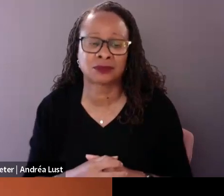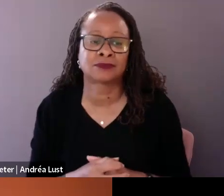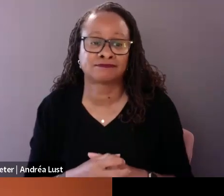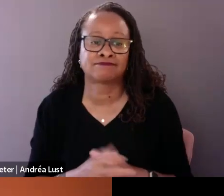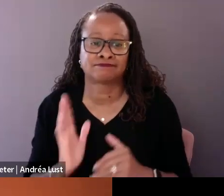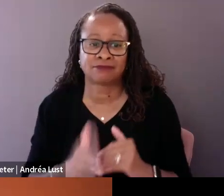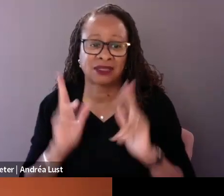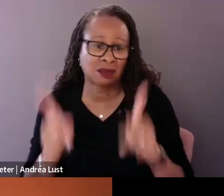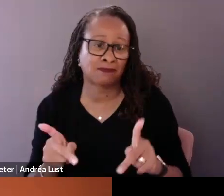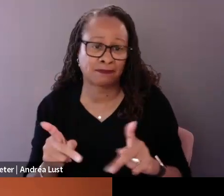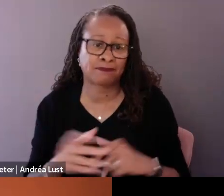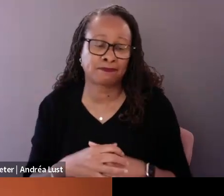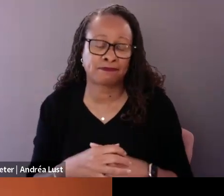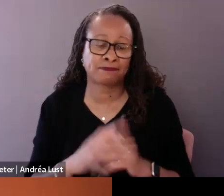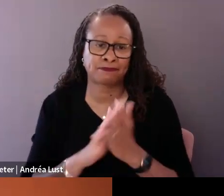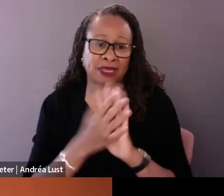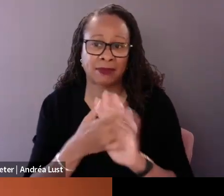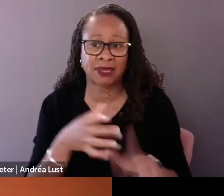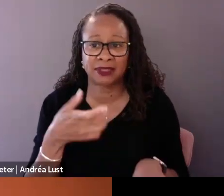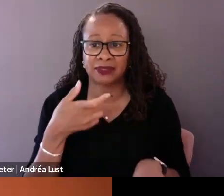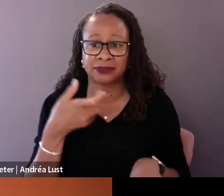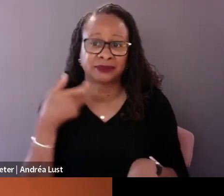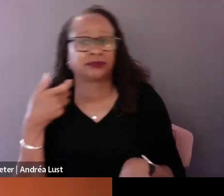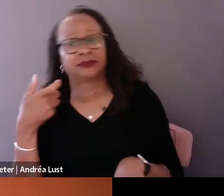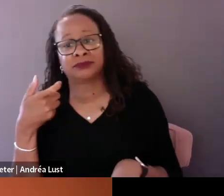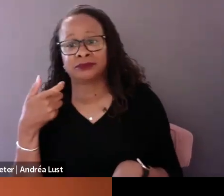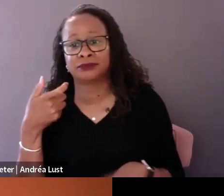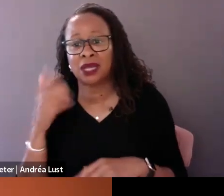up, you know, becoming sort of absorbed by his